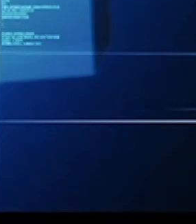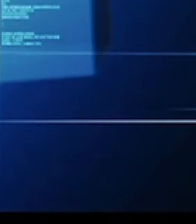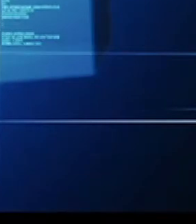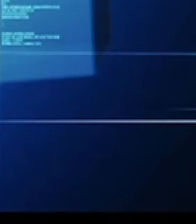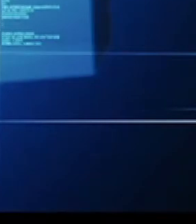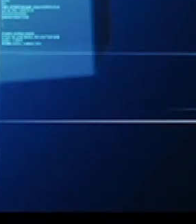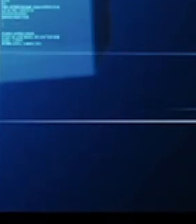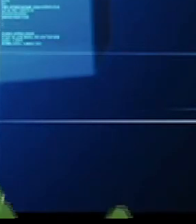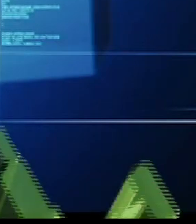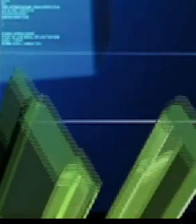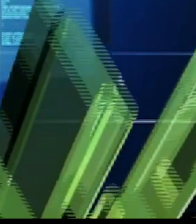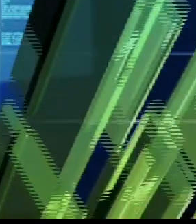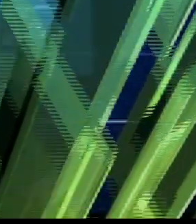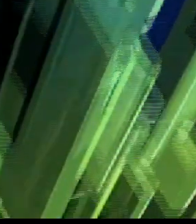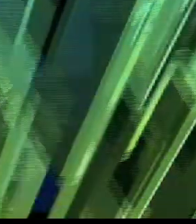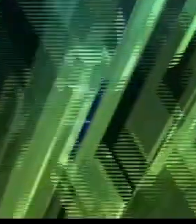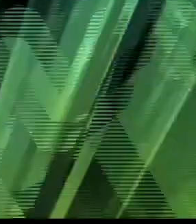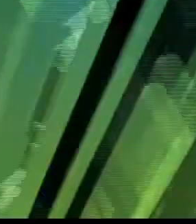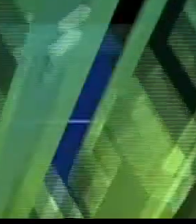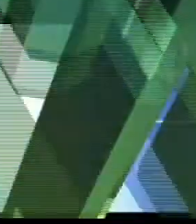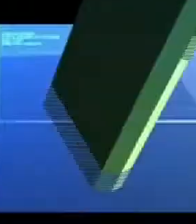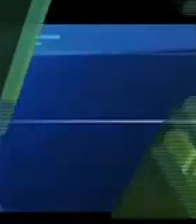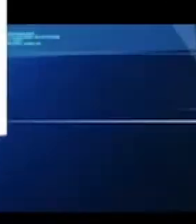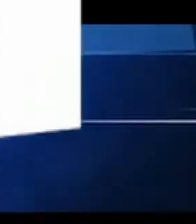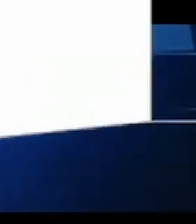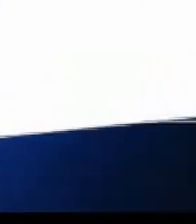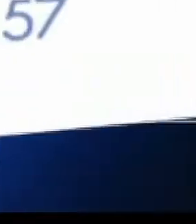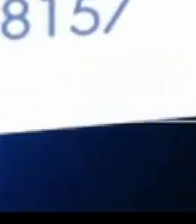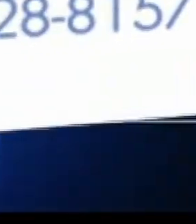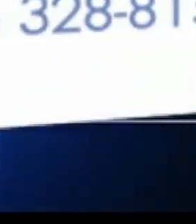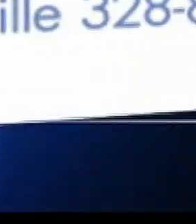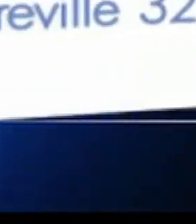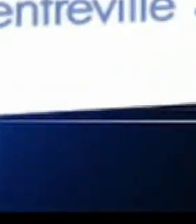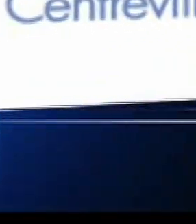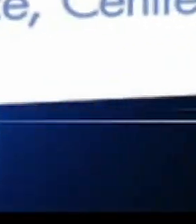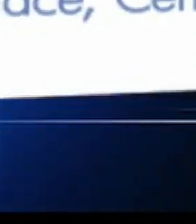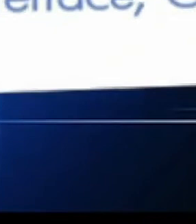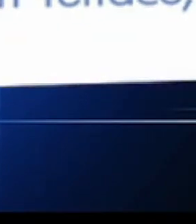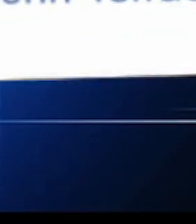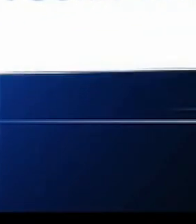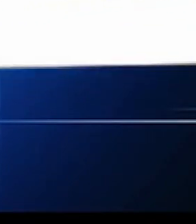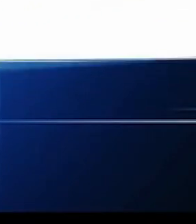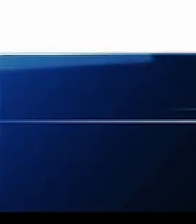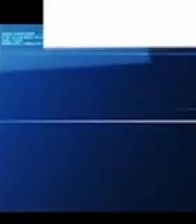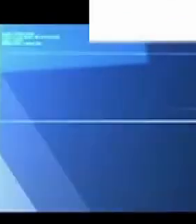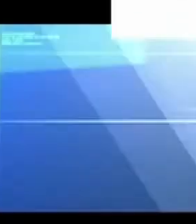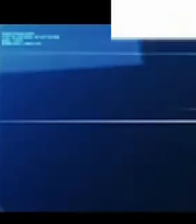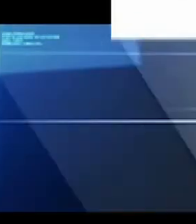This is ZNS Total Sports, brought to you by Fourth Terrace Diagnostic Center.